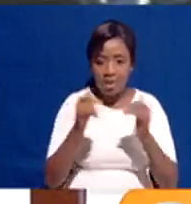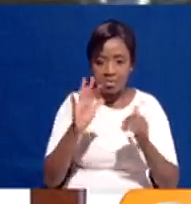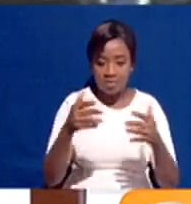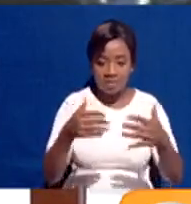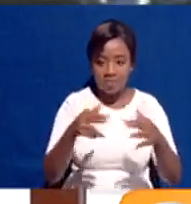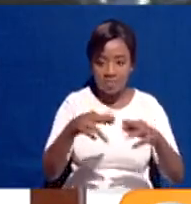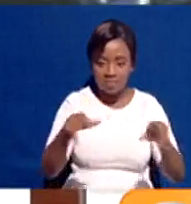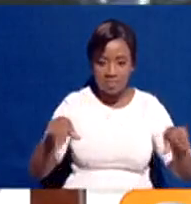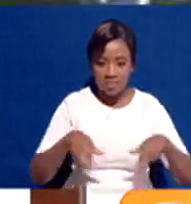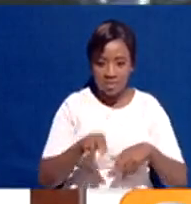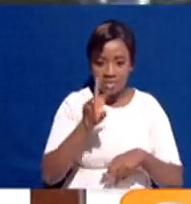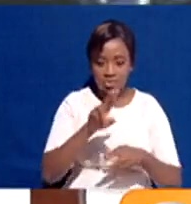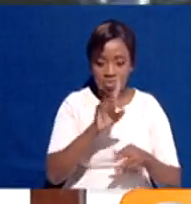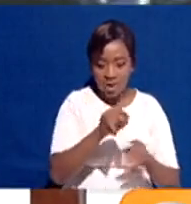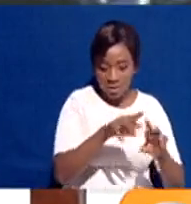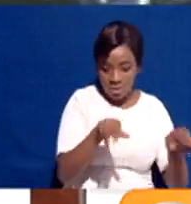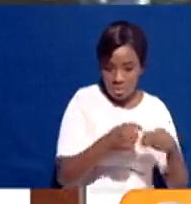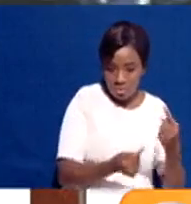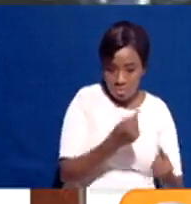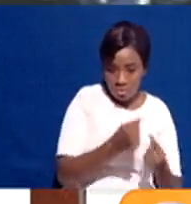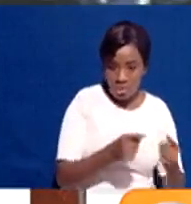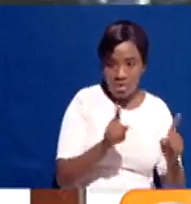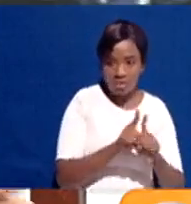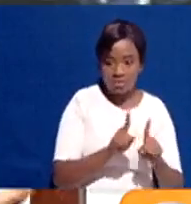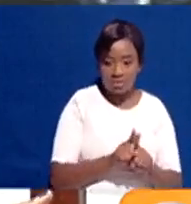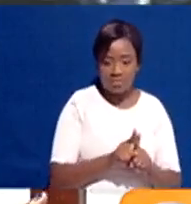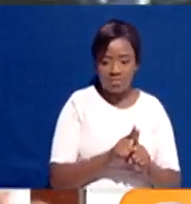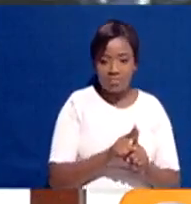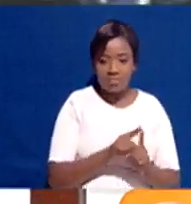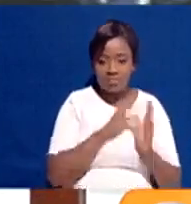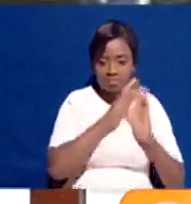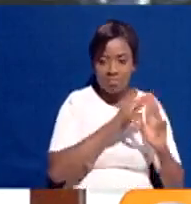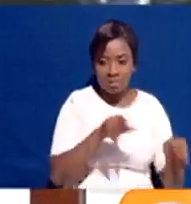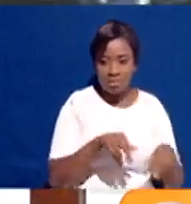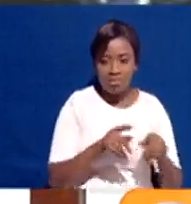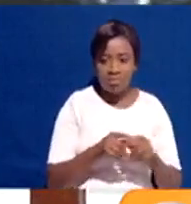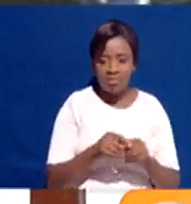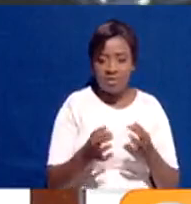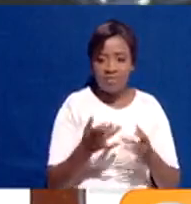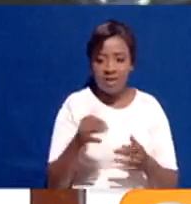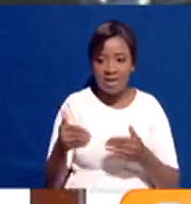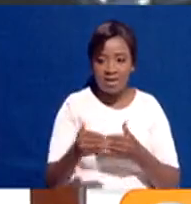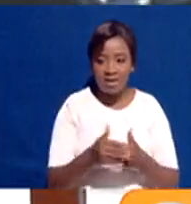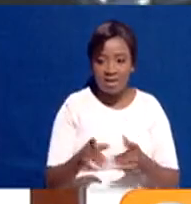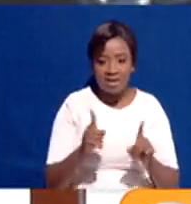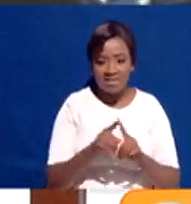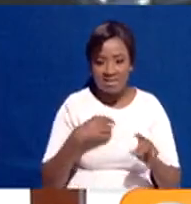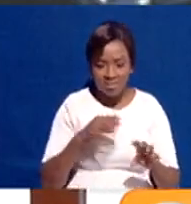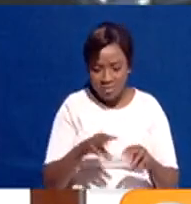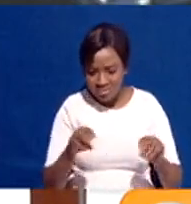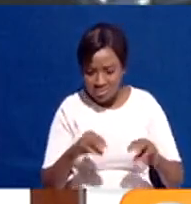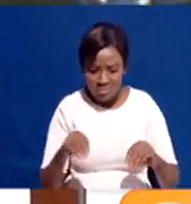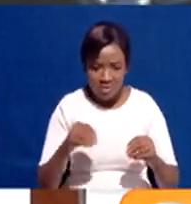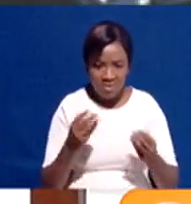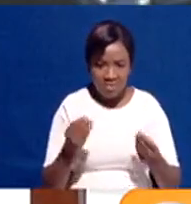two-roomed. One room is the kitchen, and it is also the bedroom. So the fireplace is just by the bed. So we even checked under the ashes, we couldn't